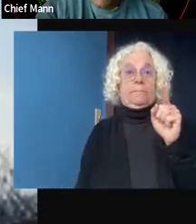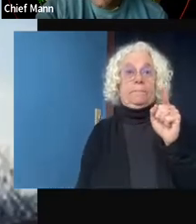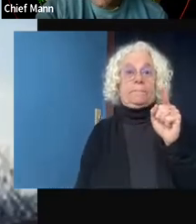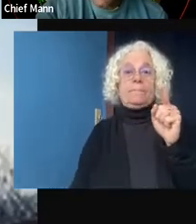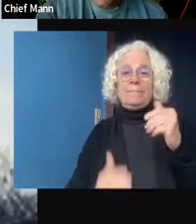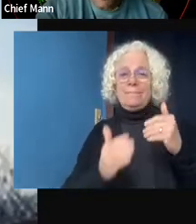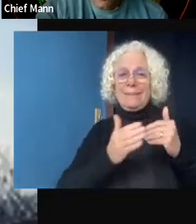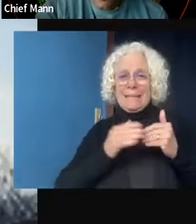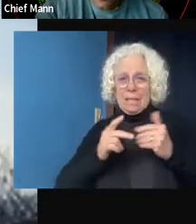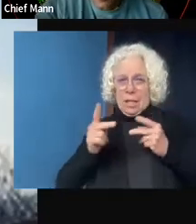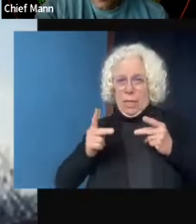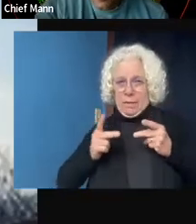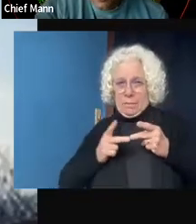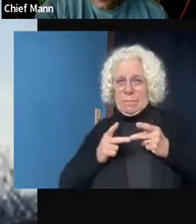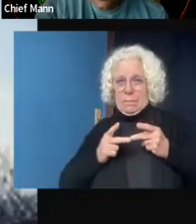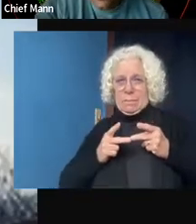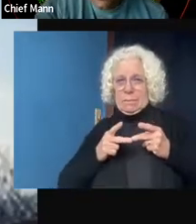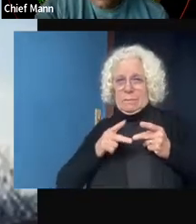Superfund site.